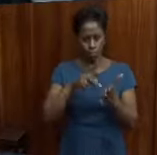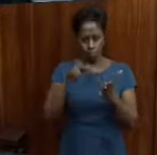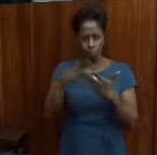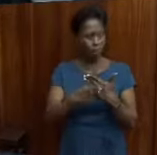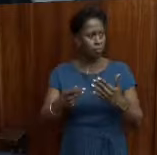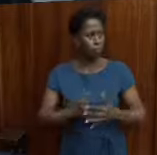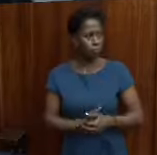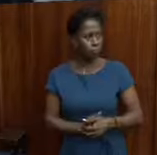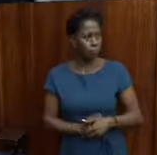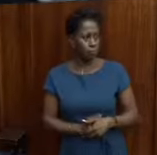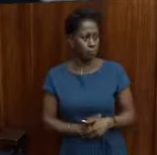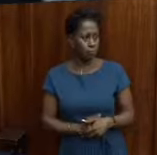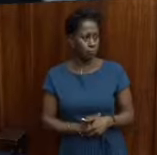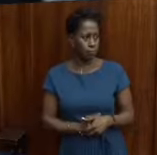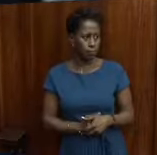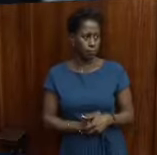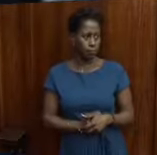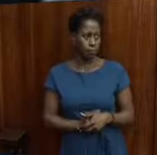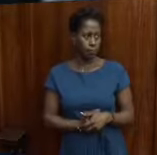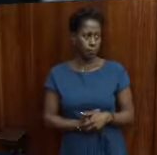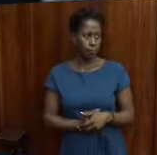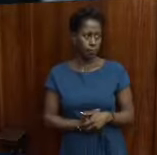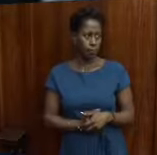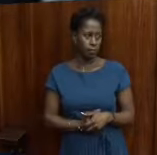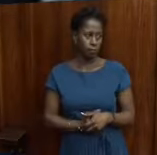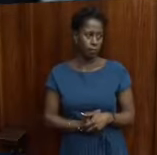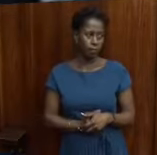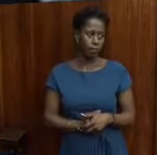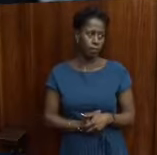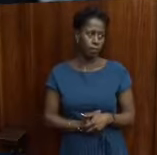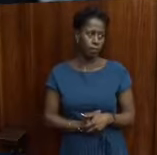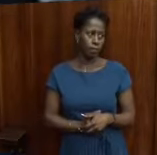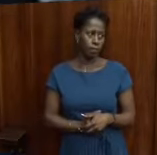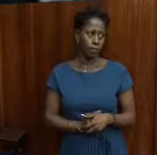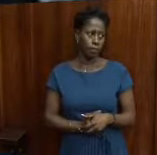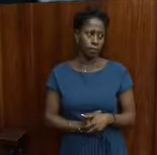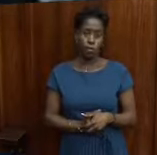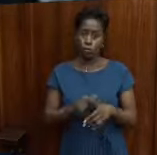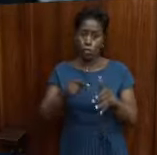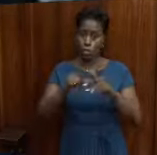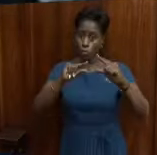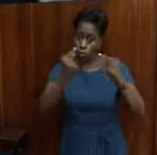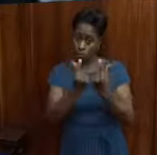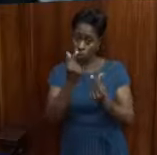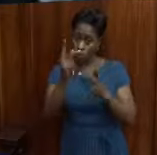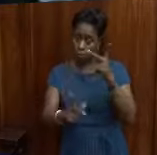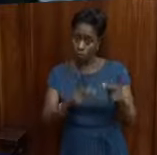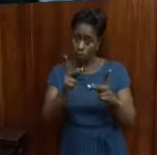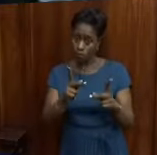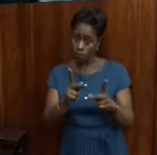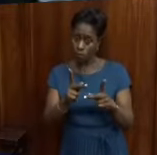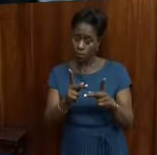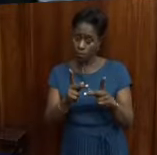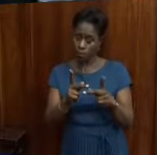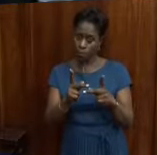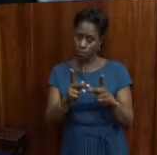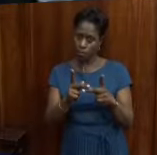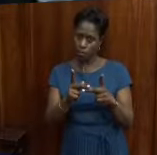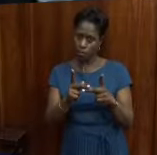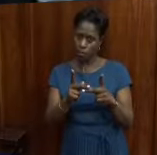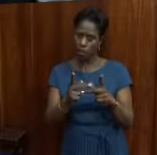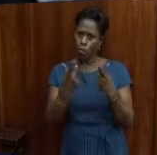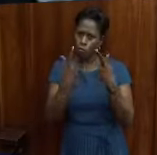decision-making that is consistent with a modern business environment. The statutory board will collaborate in the formulation of outreach